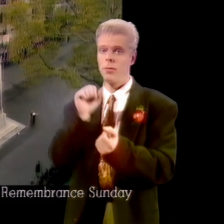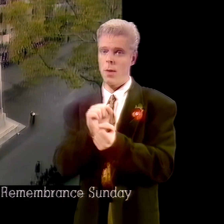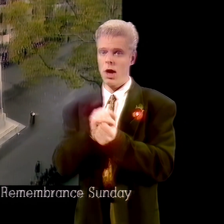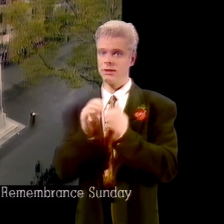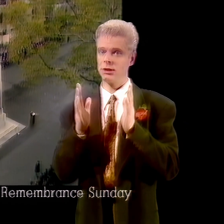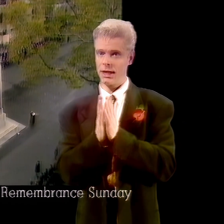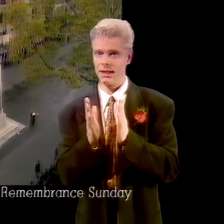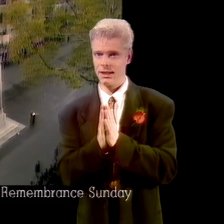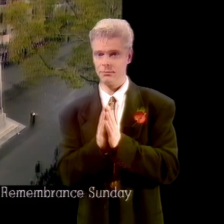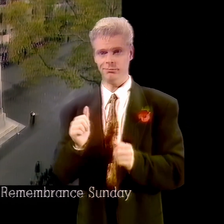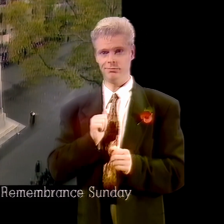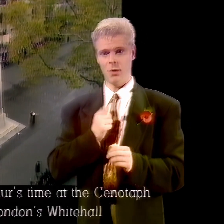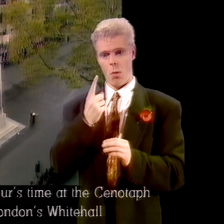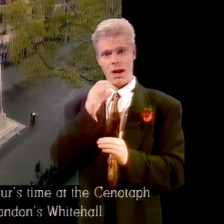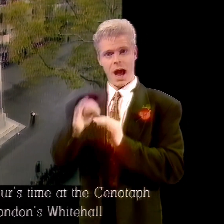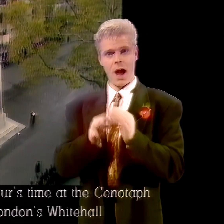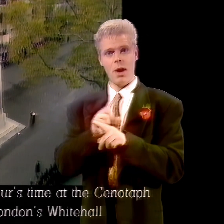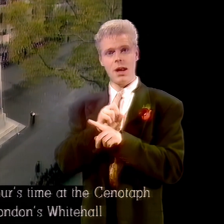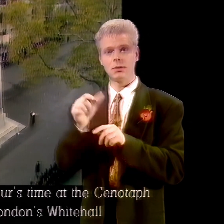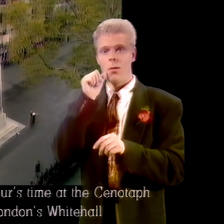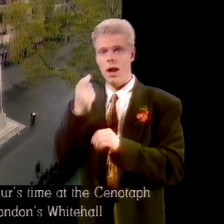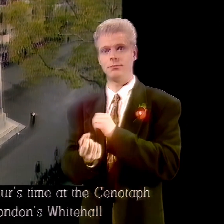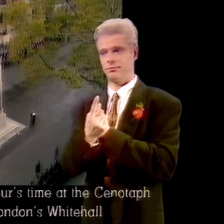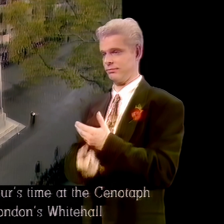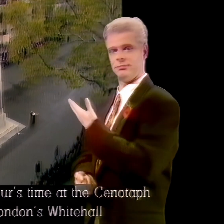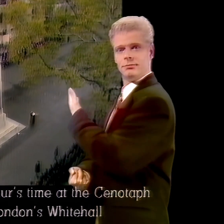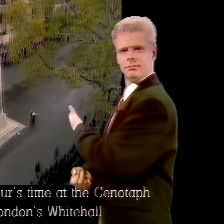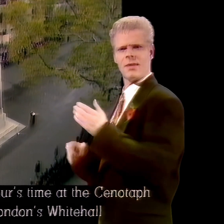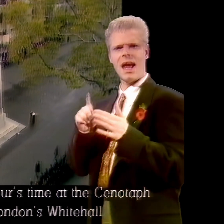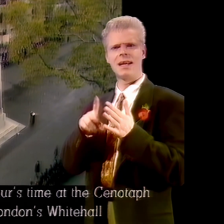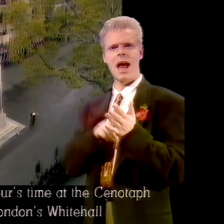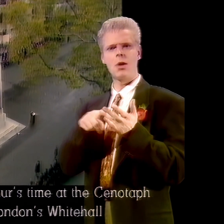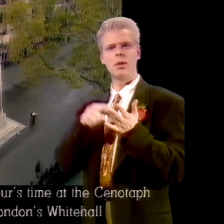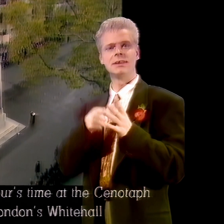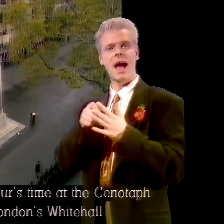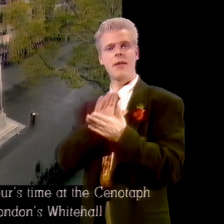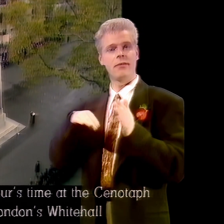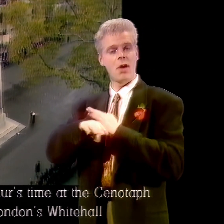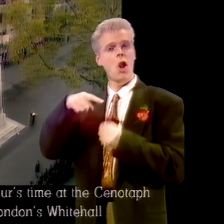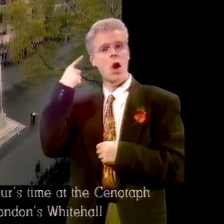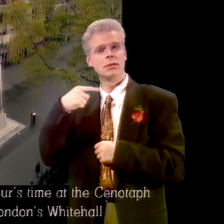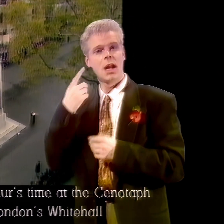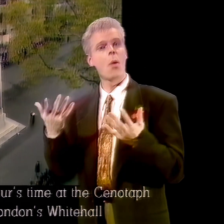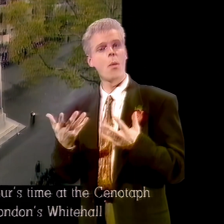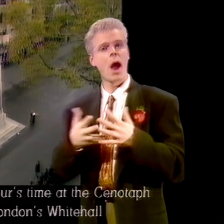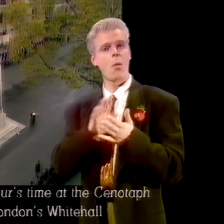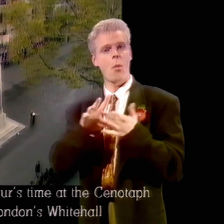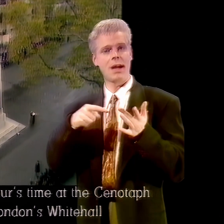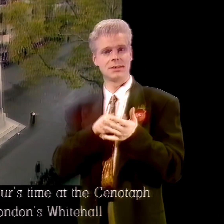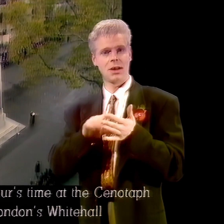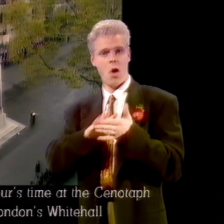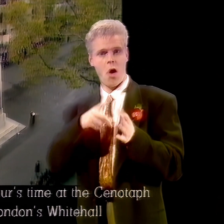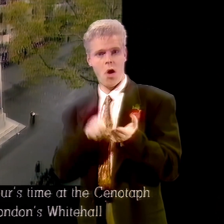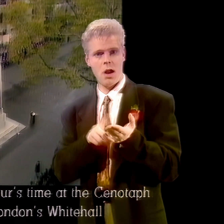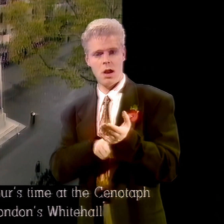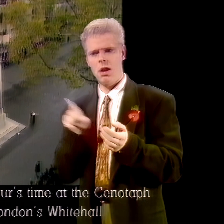Today is Remembrance Sunday, and in an hour's time, at the Cenotaph in London's Whitehall, the dead of two